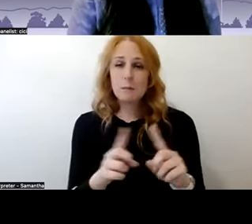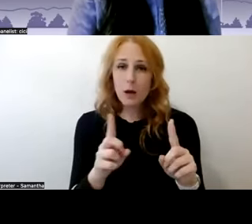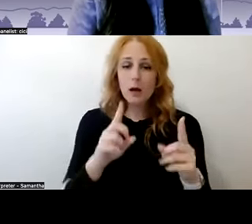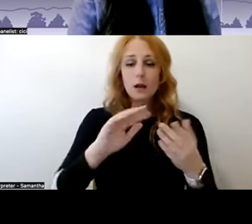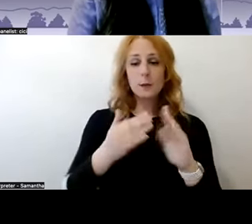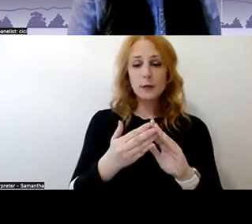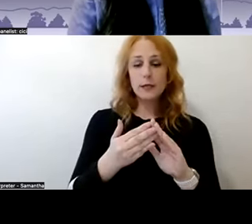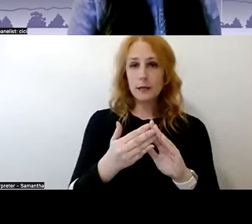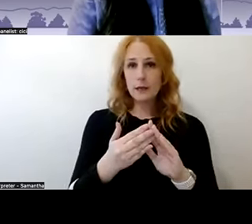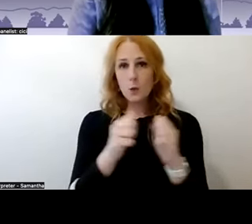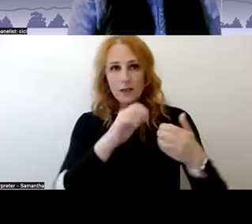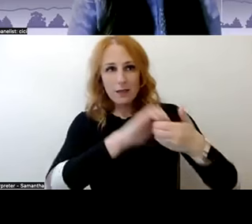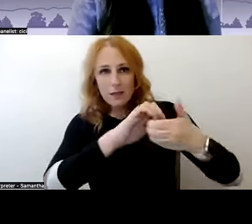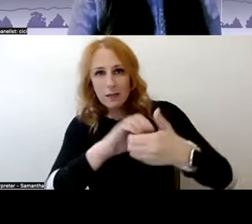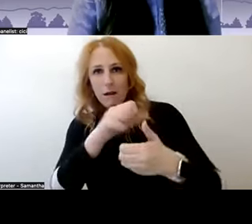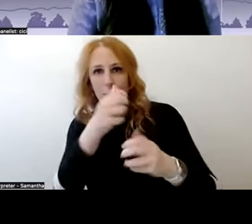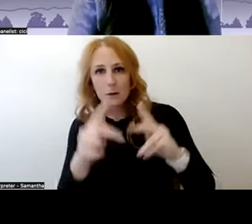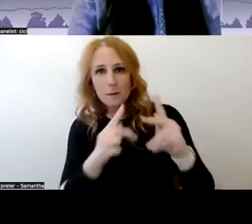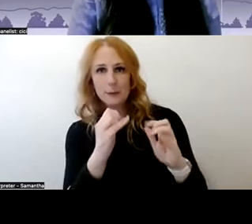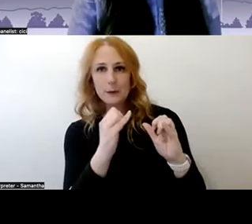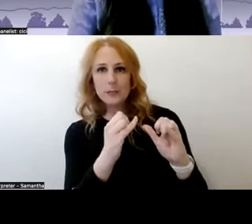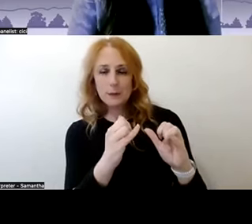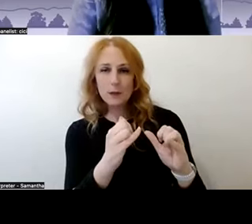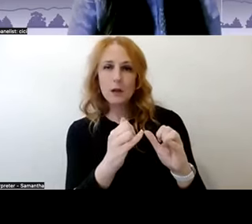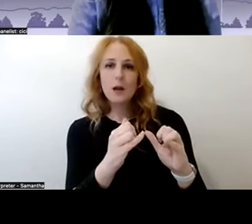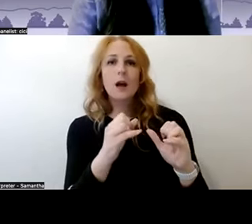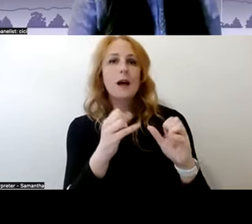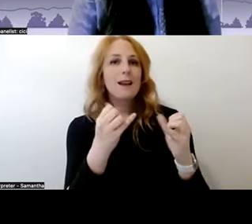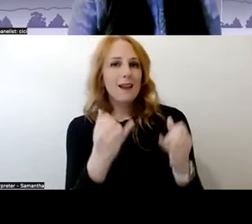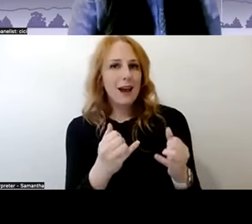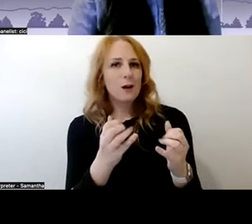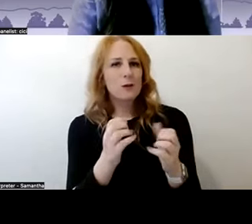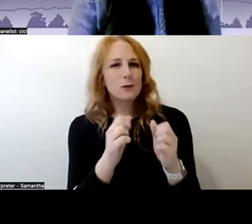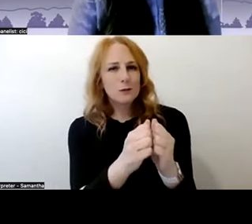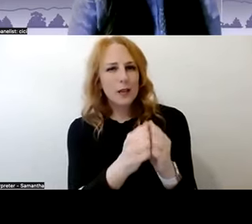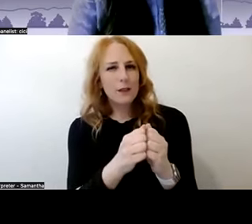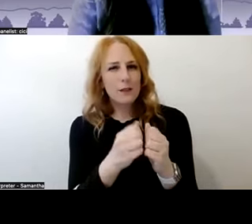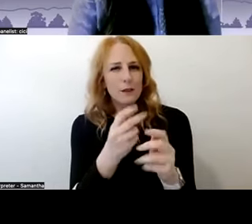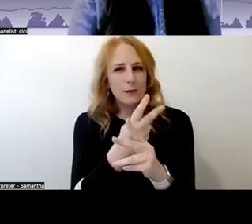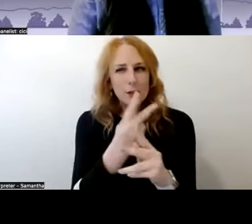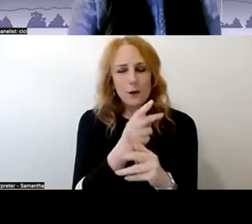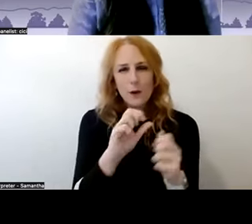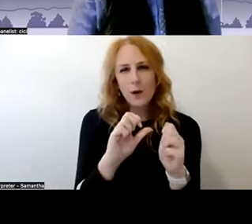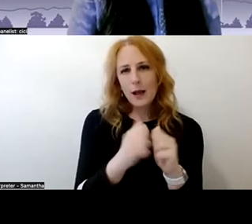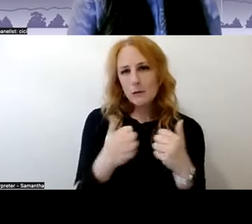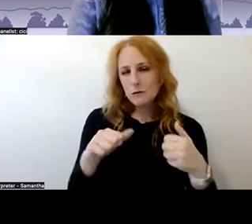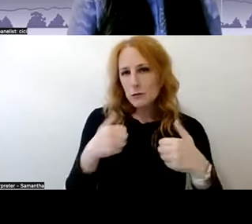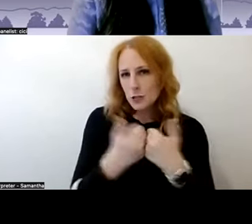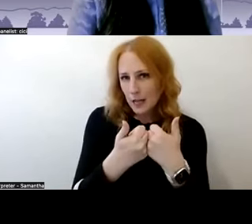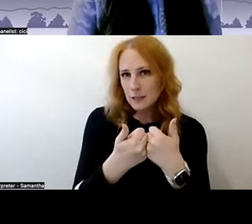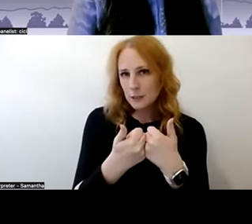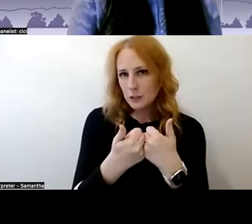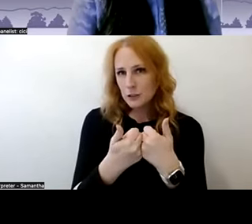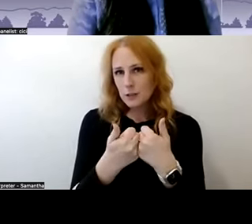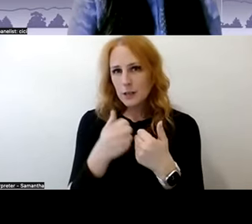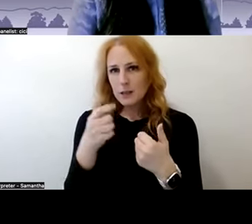like-minded people, we have found our ways to challenge and push back against certain policies that exacerbate harm, and to understand from